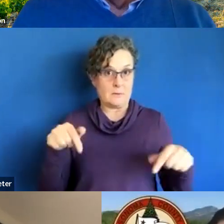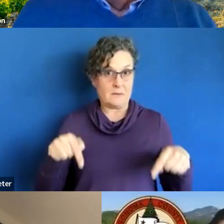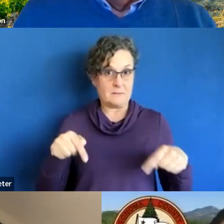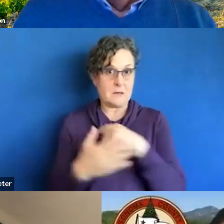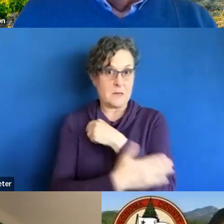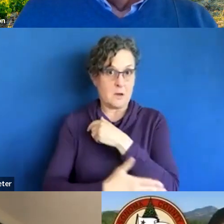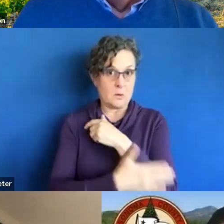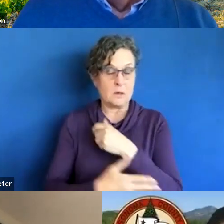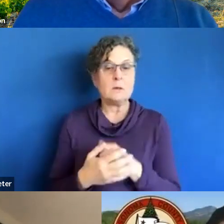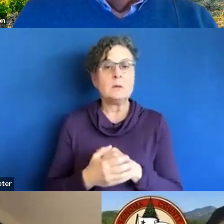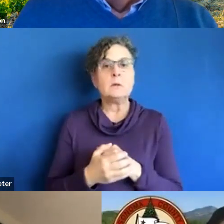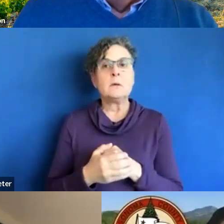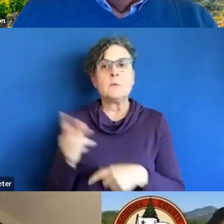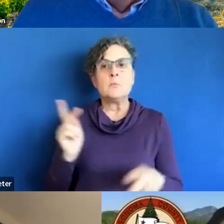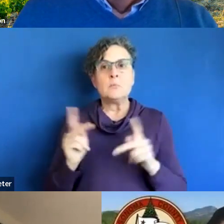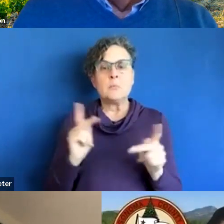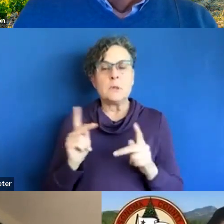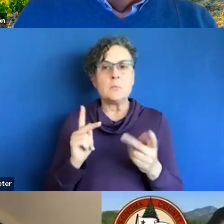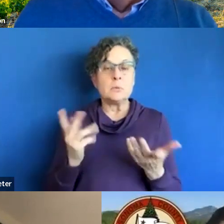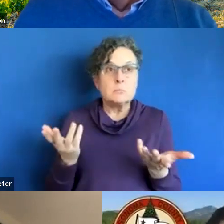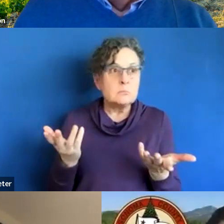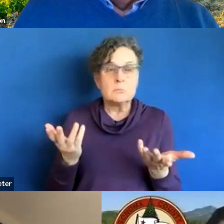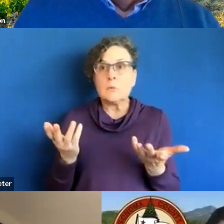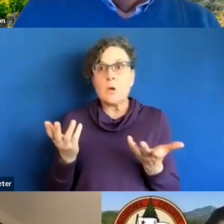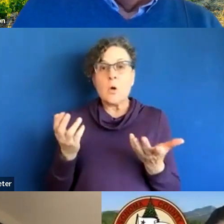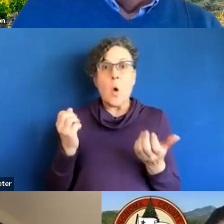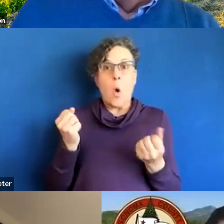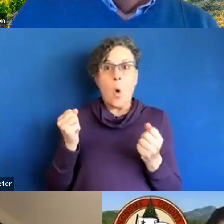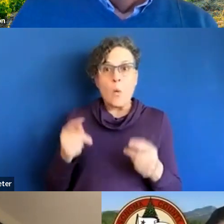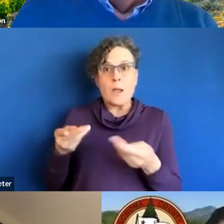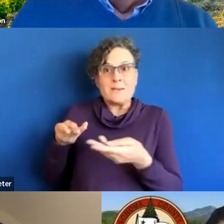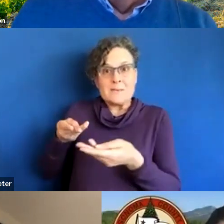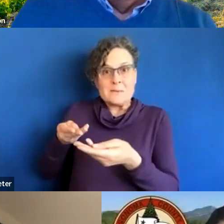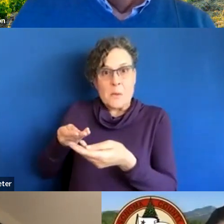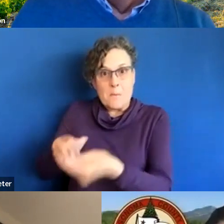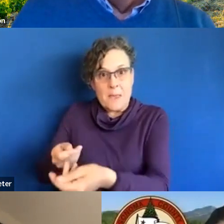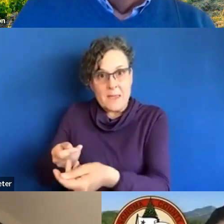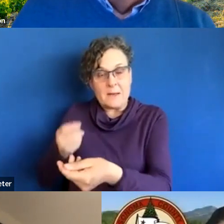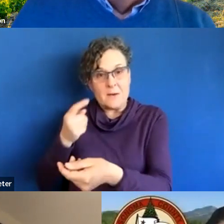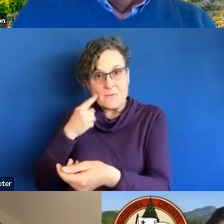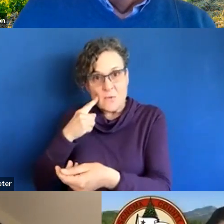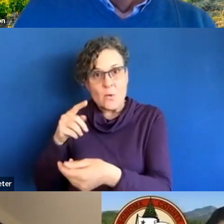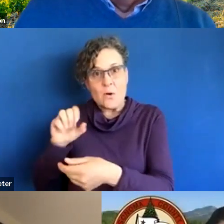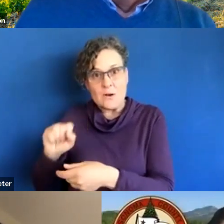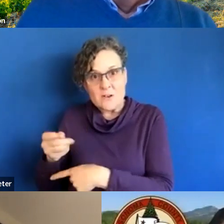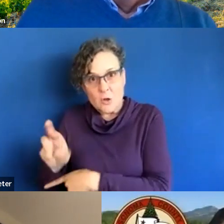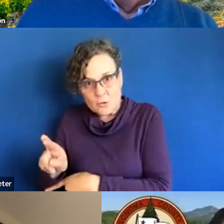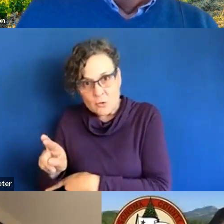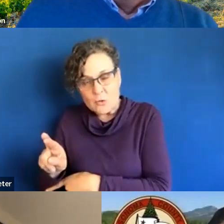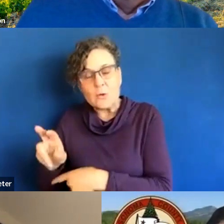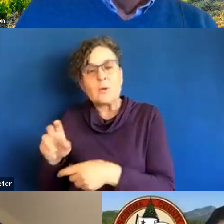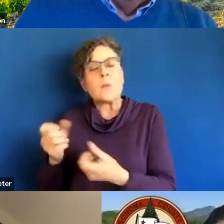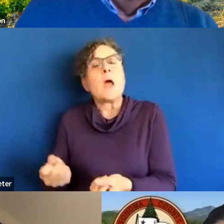they're asking how much is being invested in development of low income housing that could